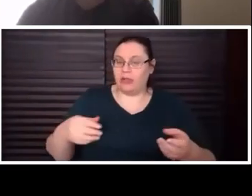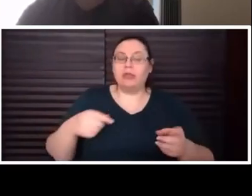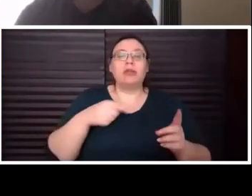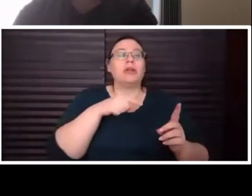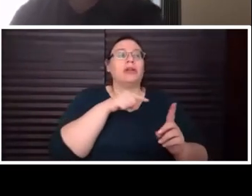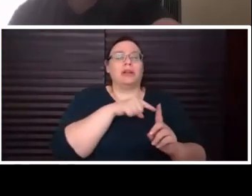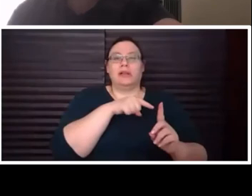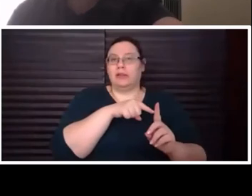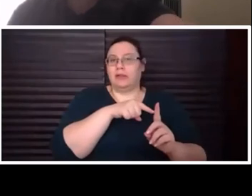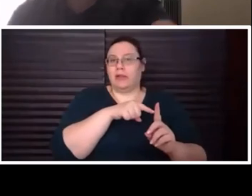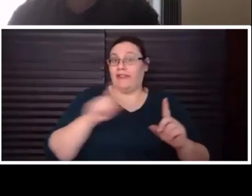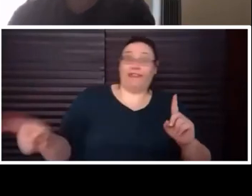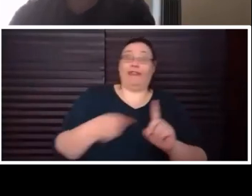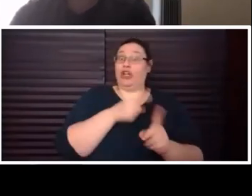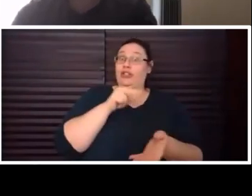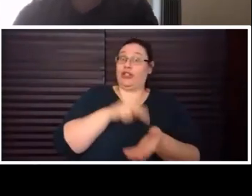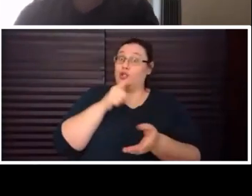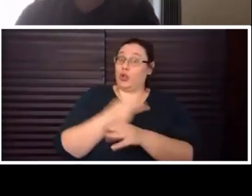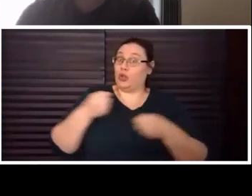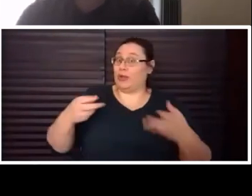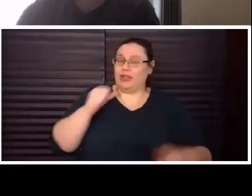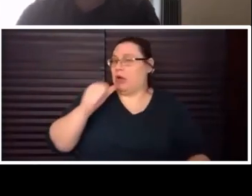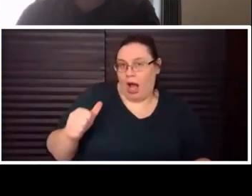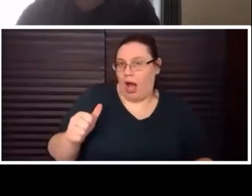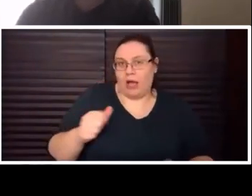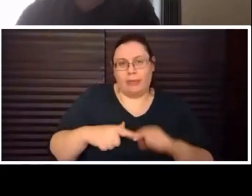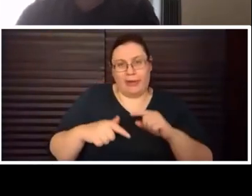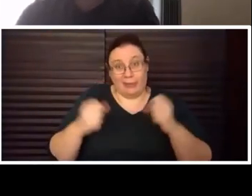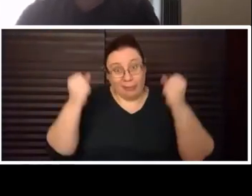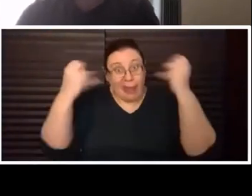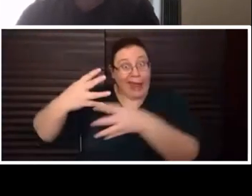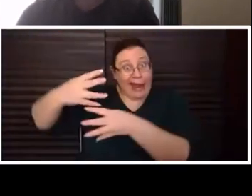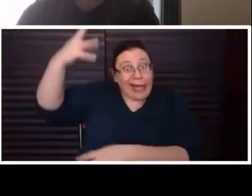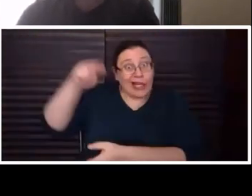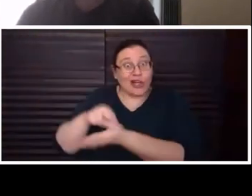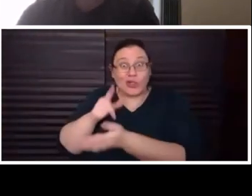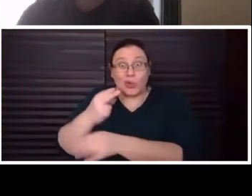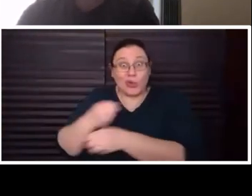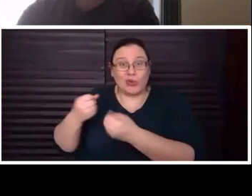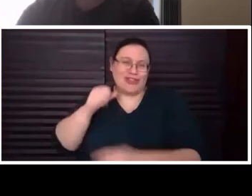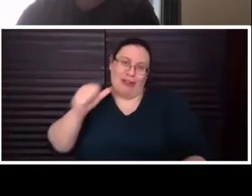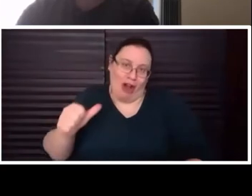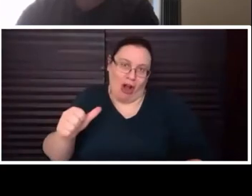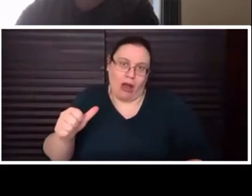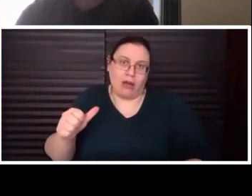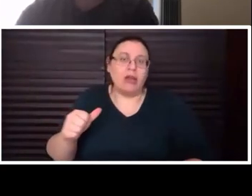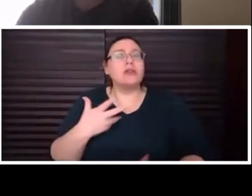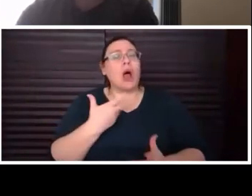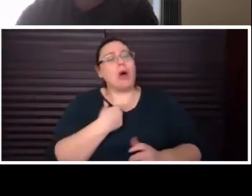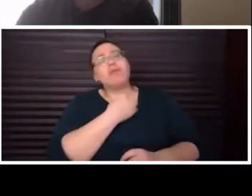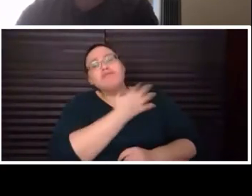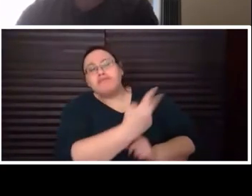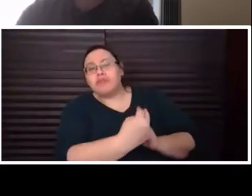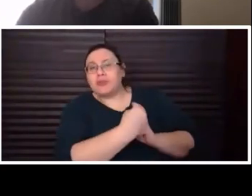mean, she's not the first nurse who uses a wheelchair, but there are so few. And so I wanted to hear her perspective as both someone